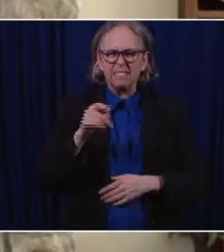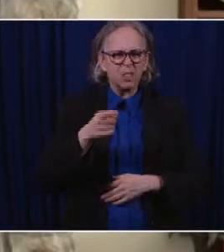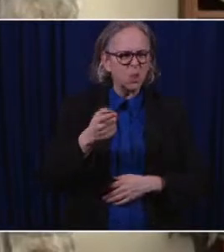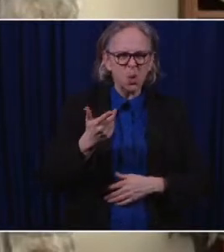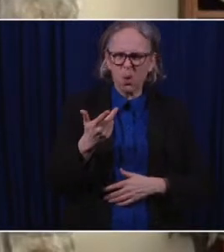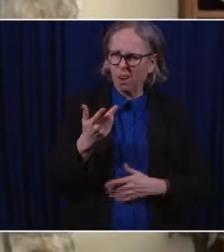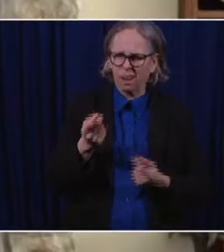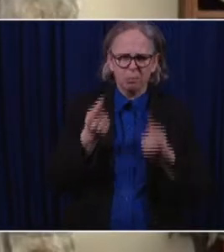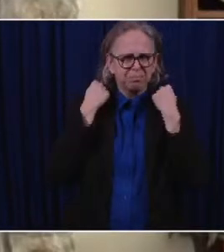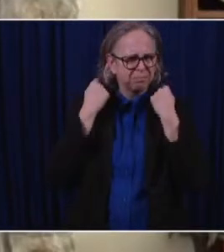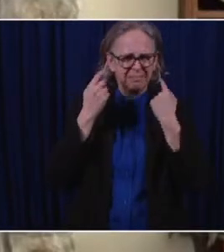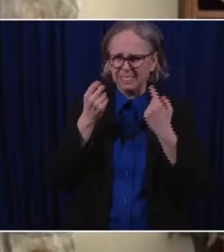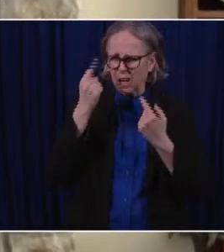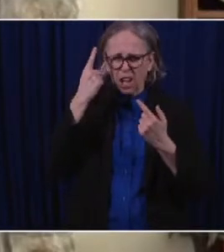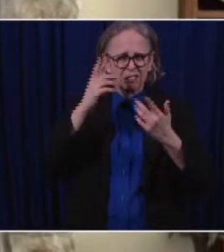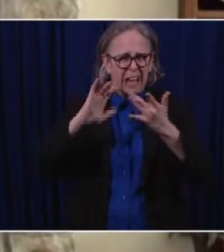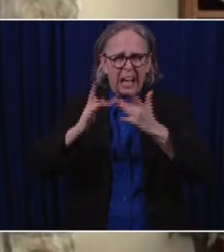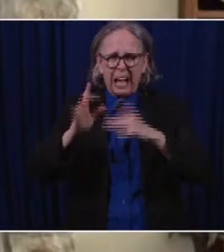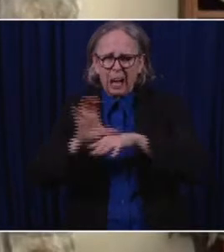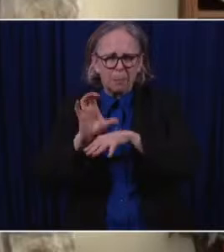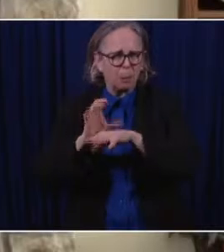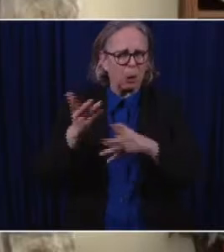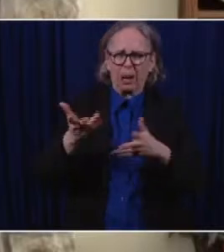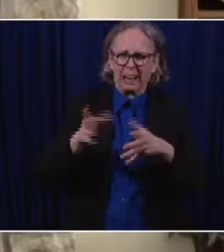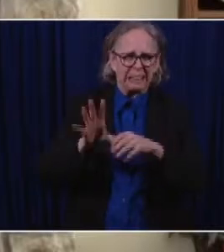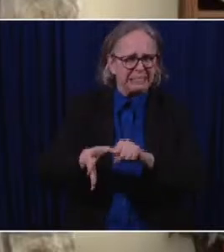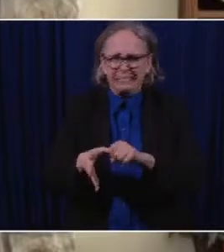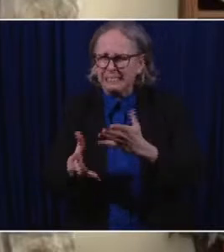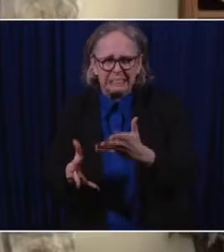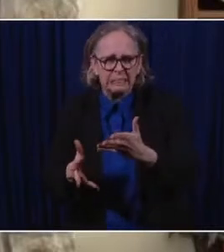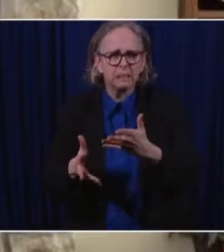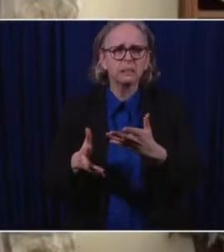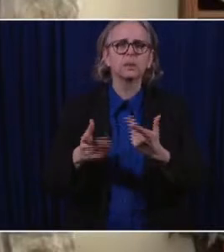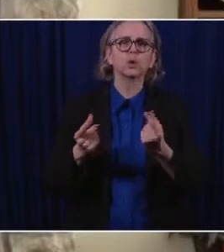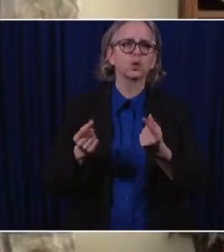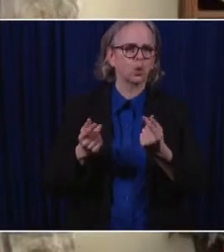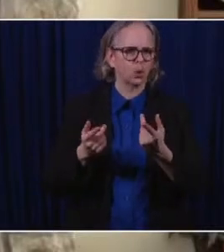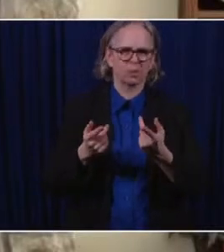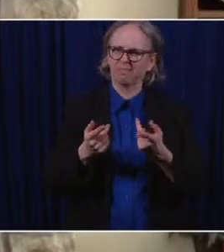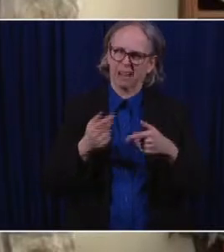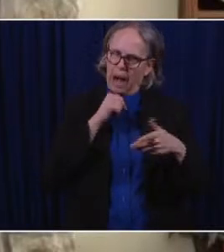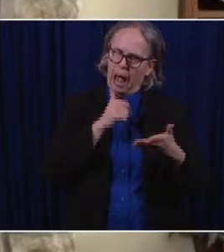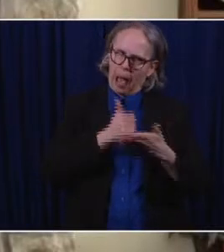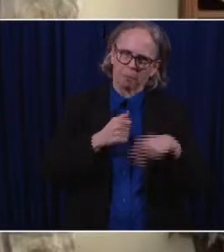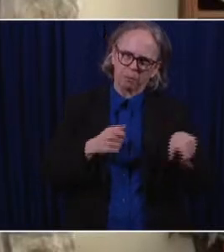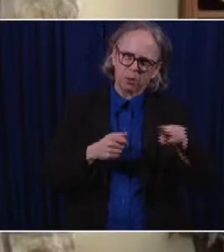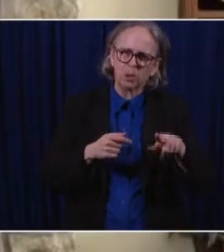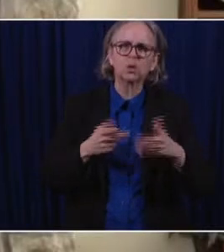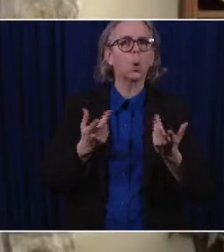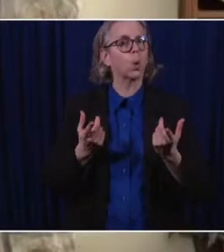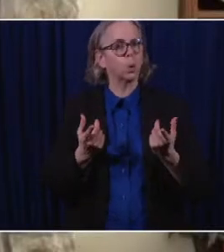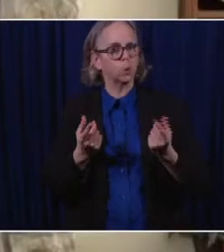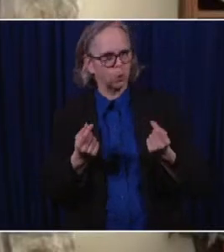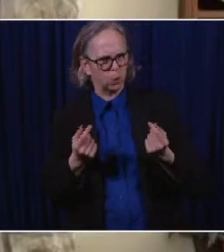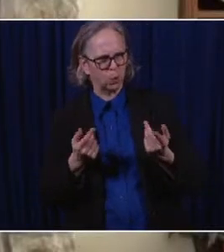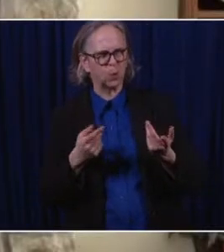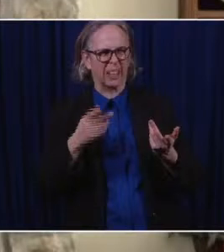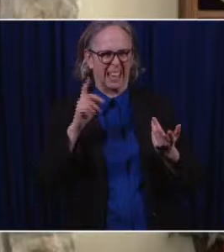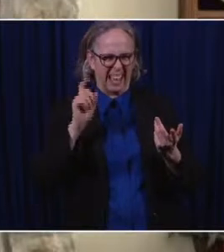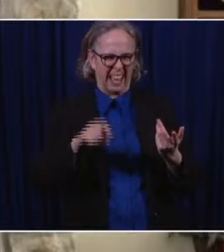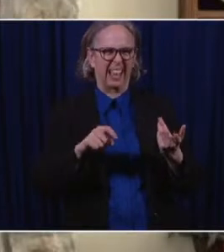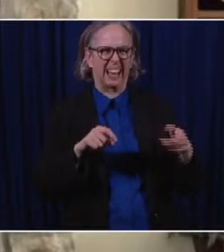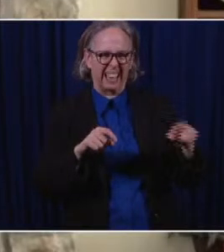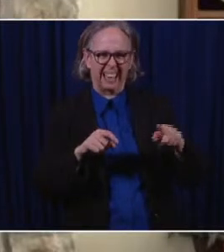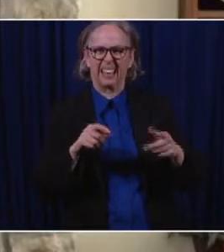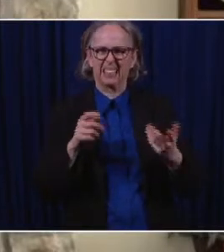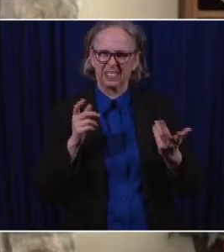have a computer. And again, that is something that, you know, we have a concern about. We know that a number of our providers, we've asked them to,